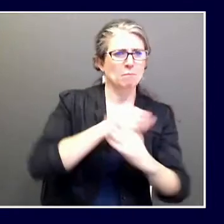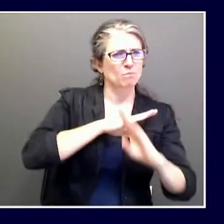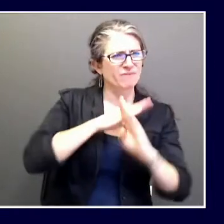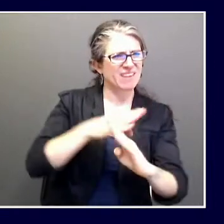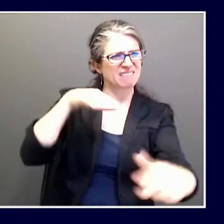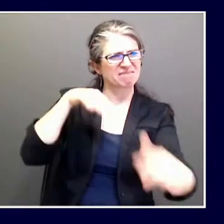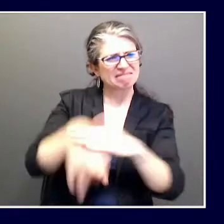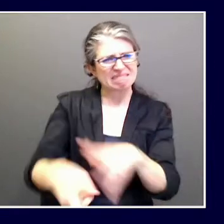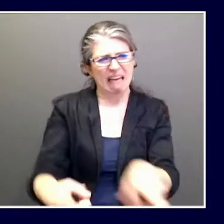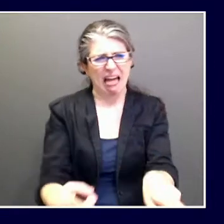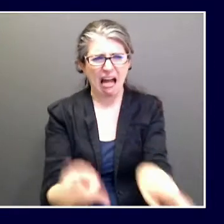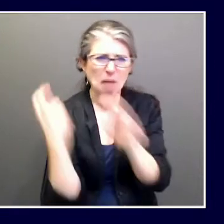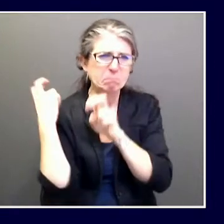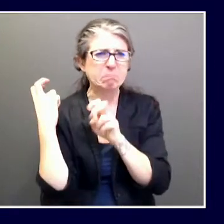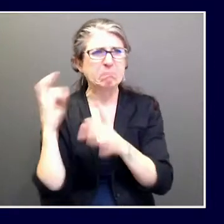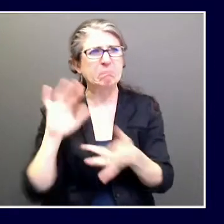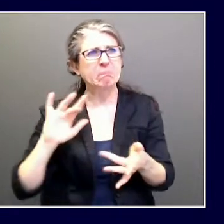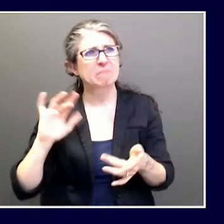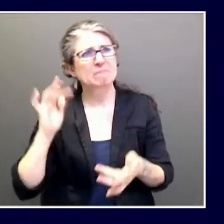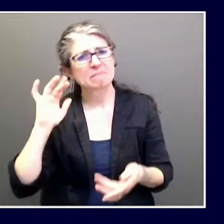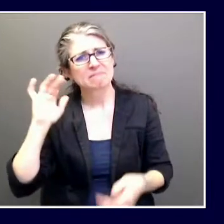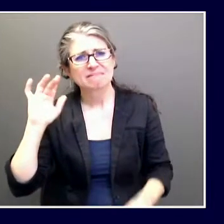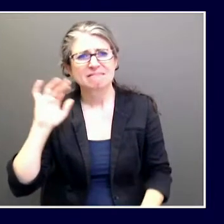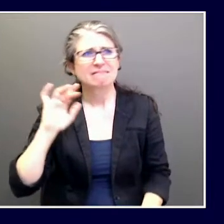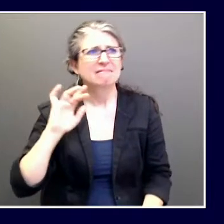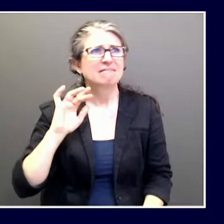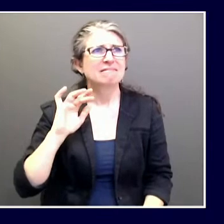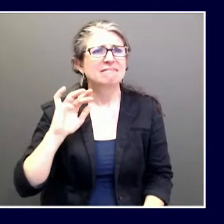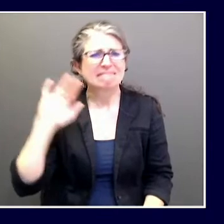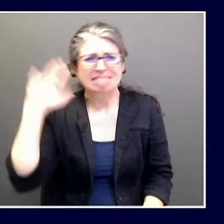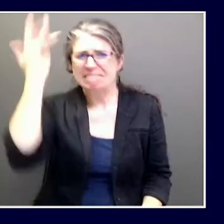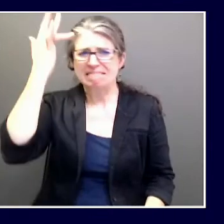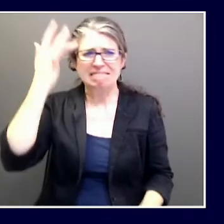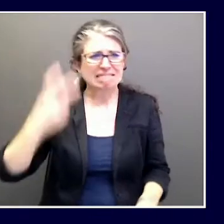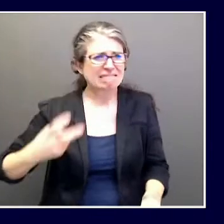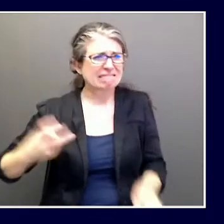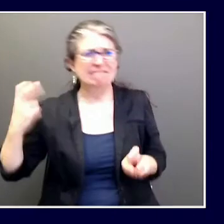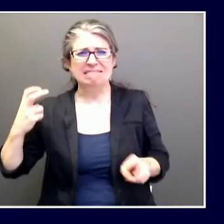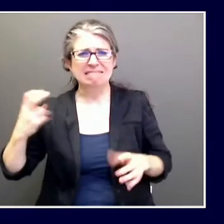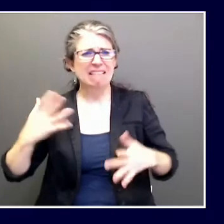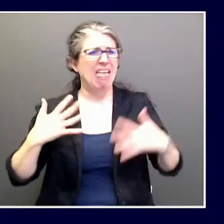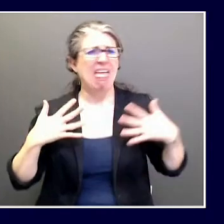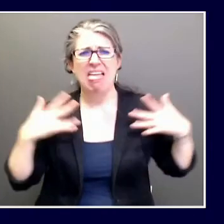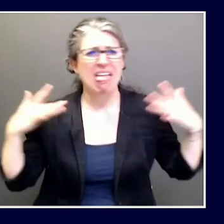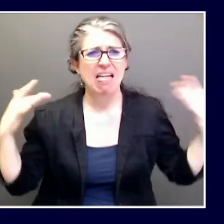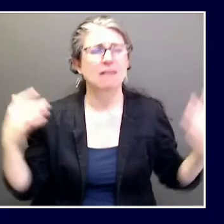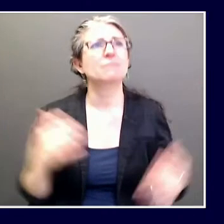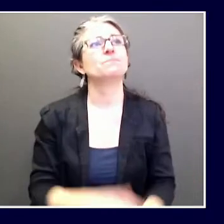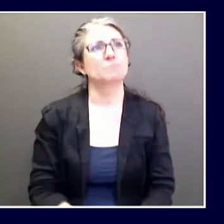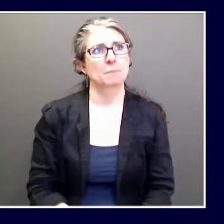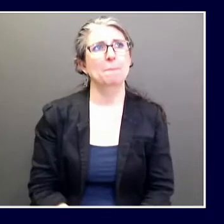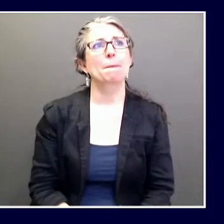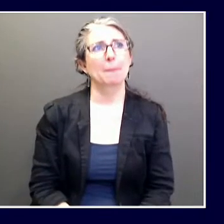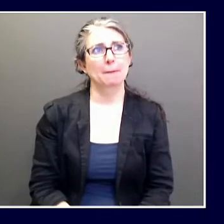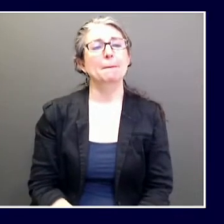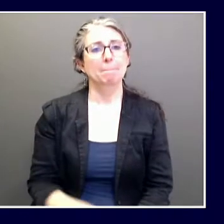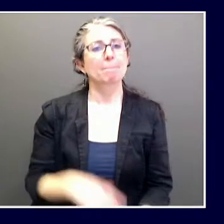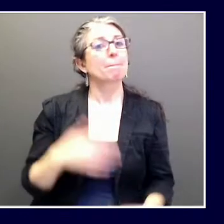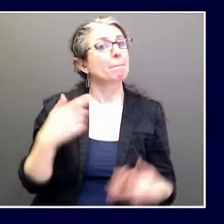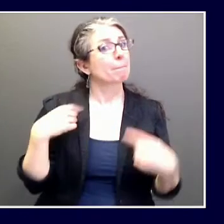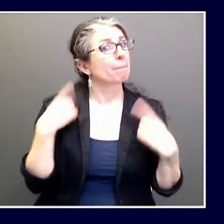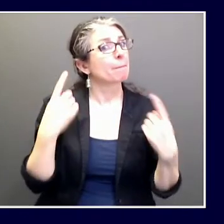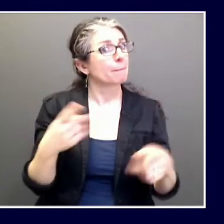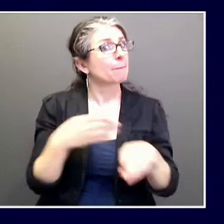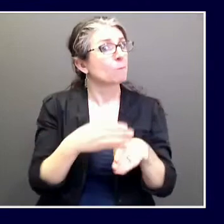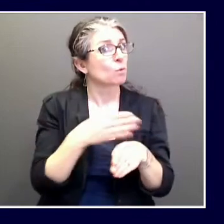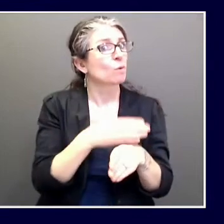encourage and get people vaccinated. And I do think that the progress we've seen in the last month, both with the kids 5 to